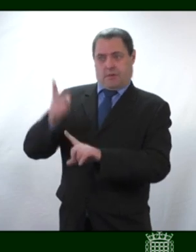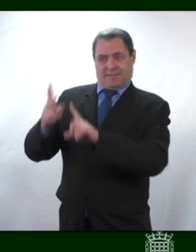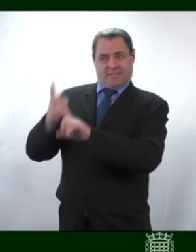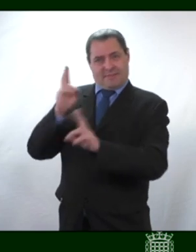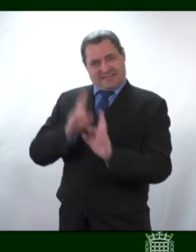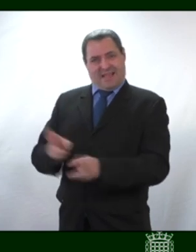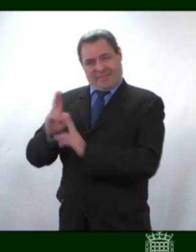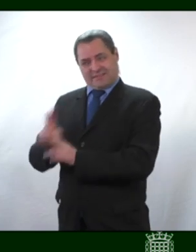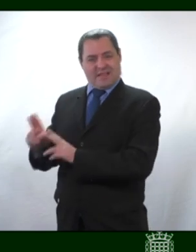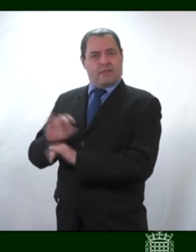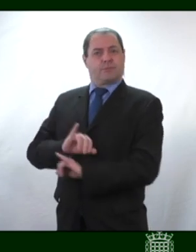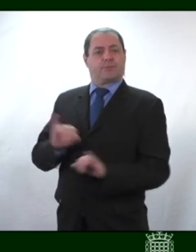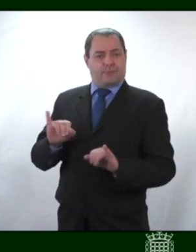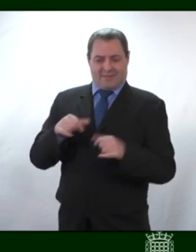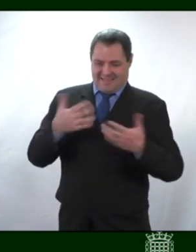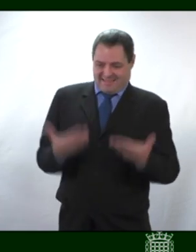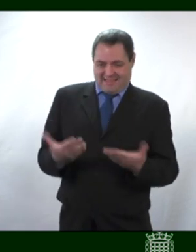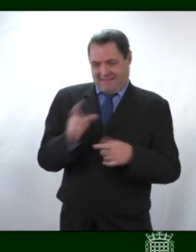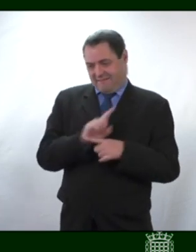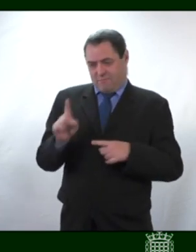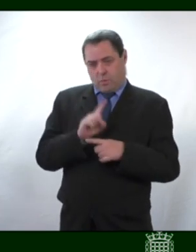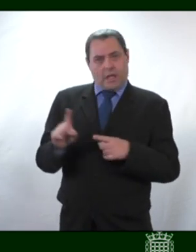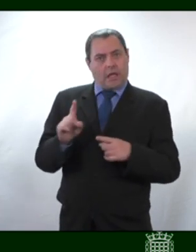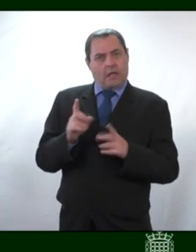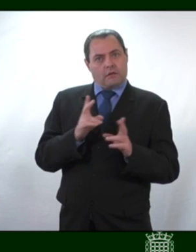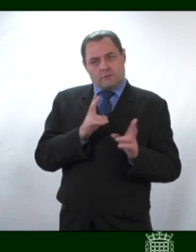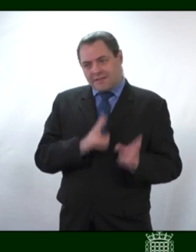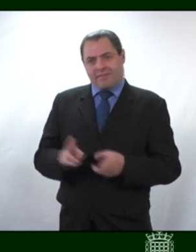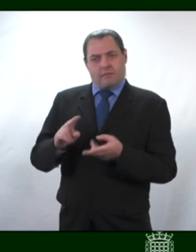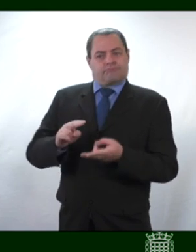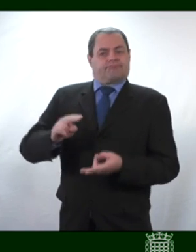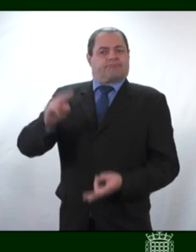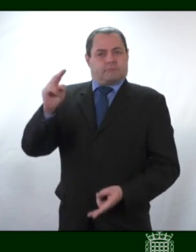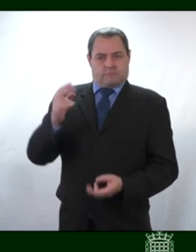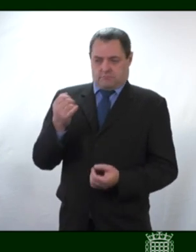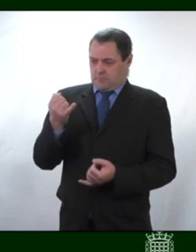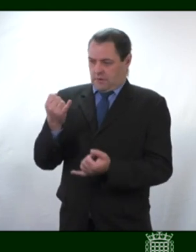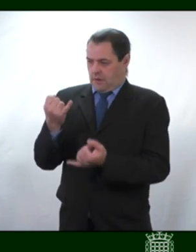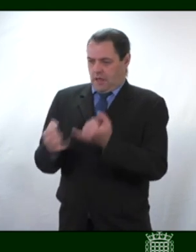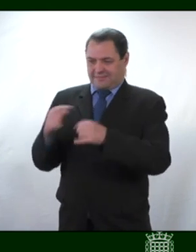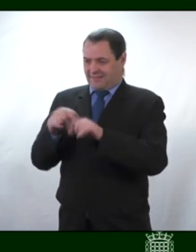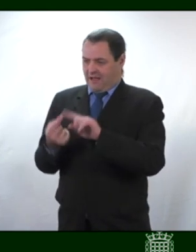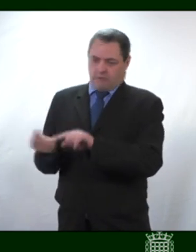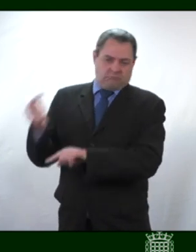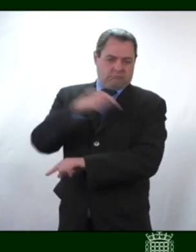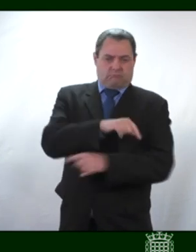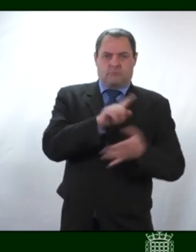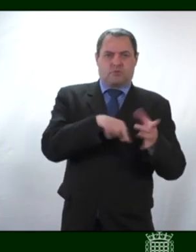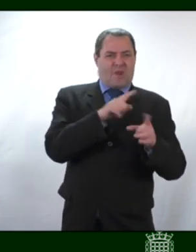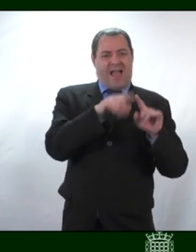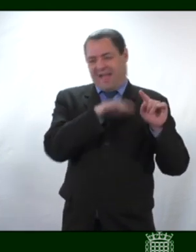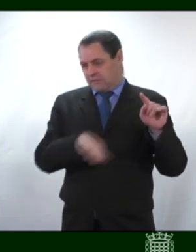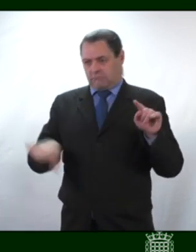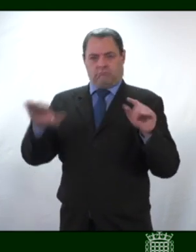statistics show that weekly deaths linked to coronavirus have risen to their highest level since the start of July. Cases among the over